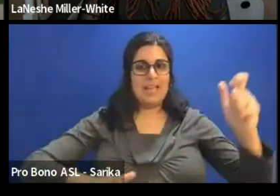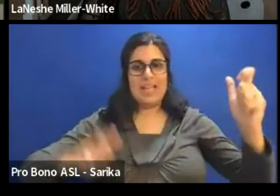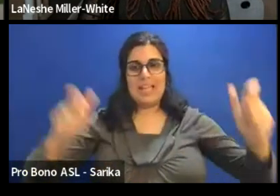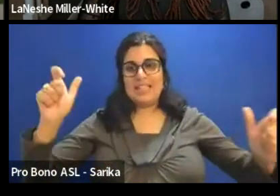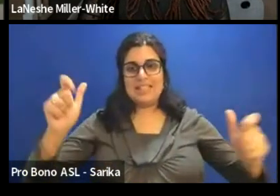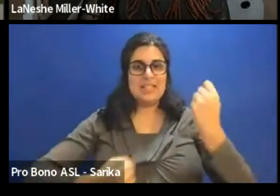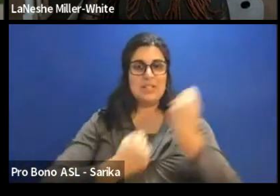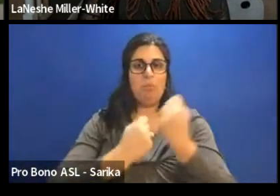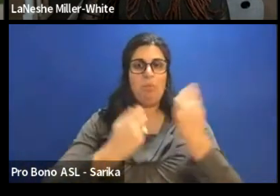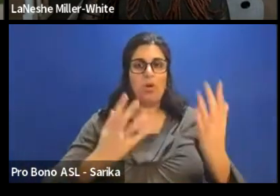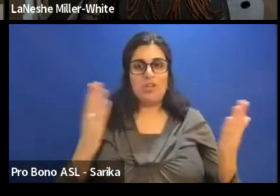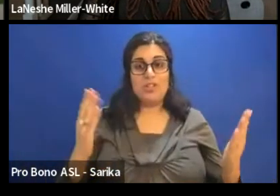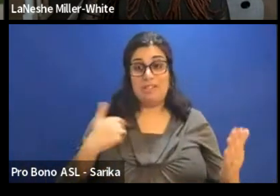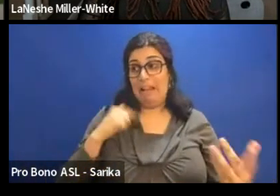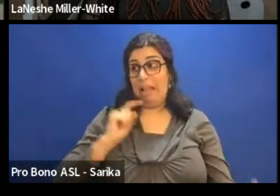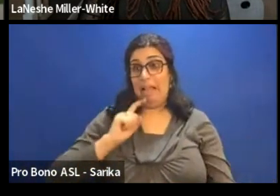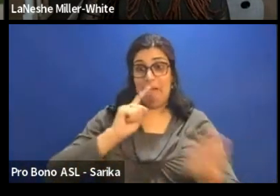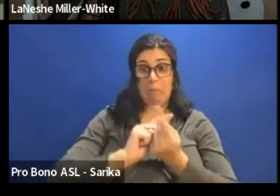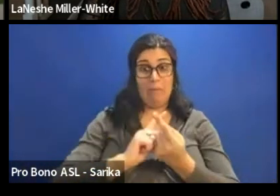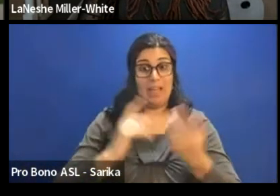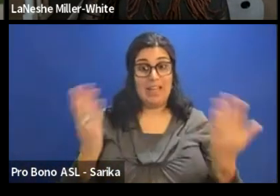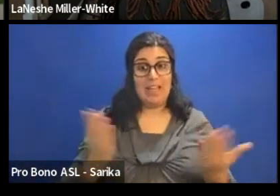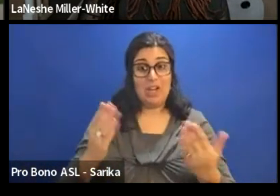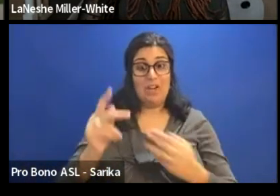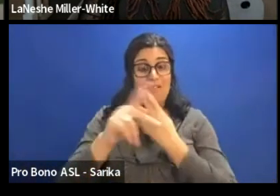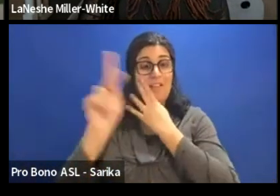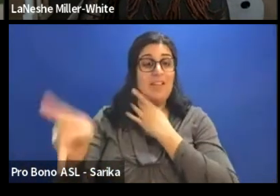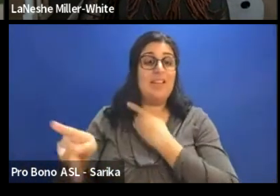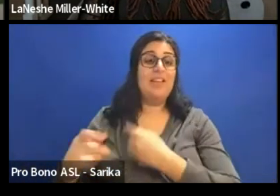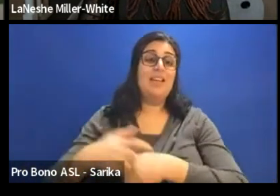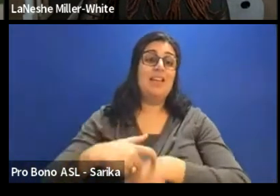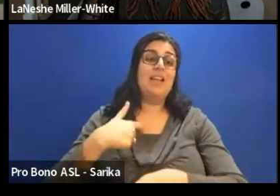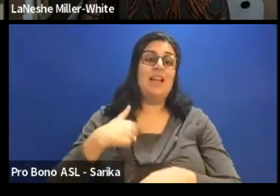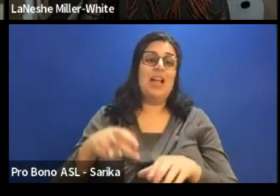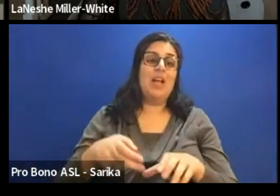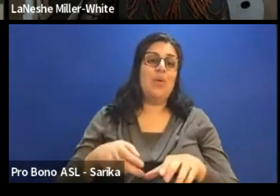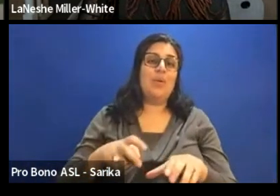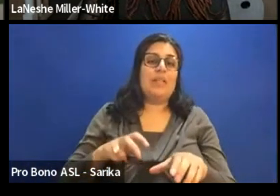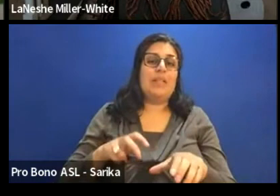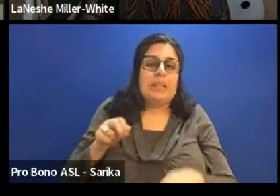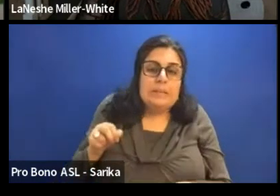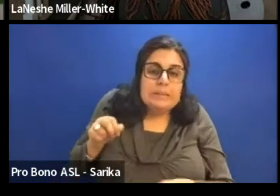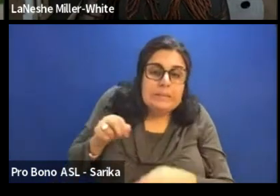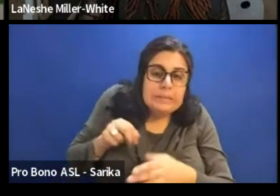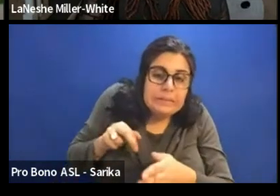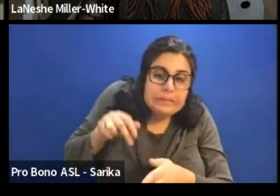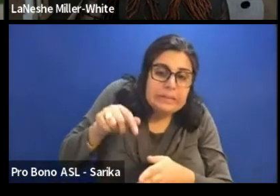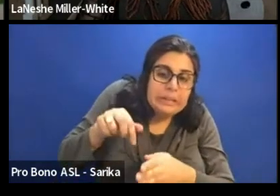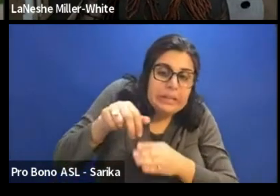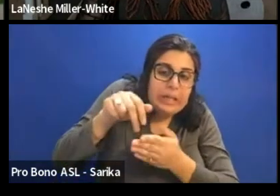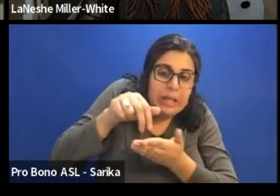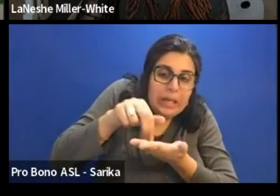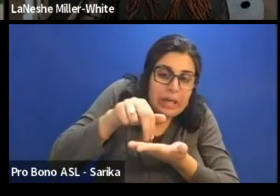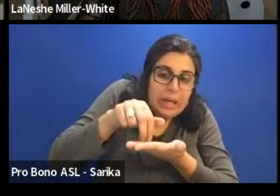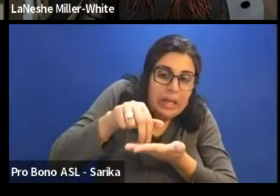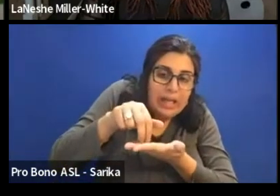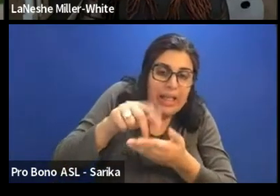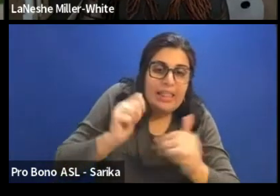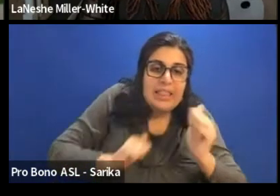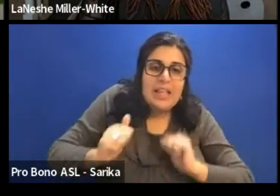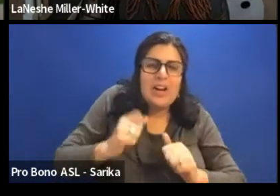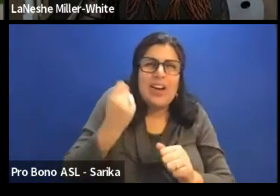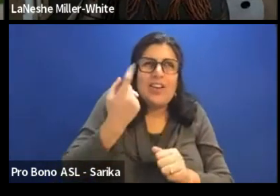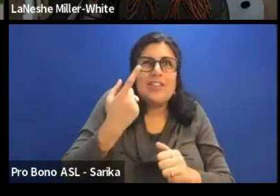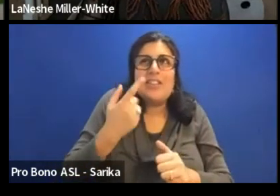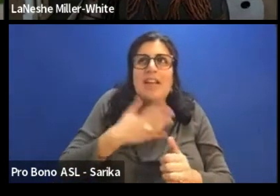in Philadelphia, at a time where I was kind of stepping back into theater and trying to understand my role and coming out